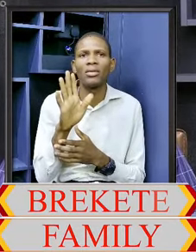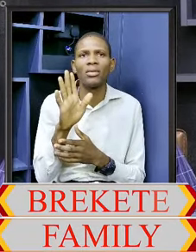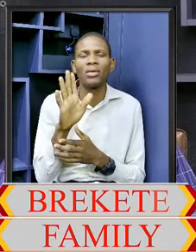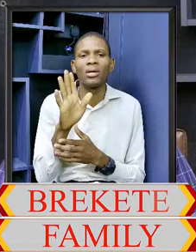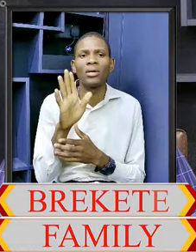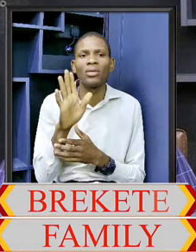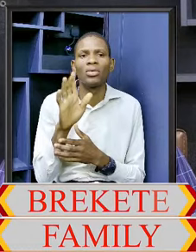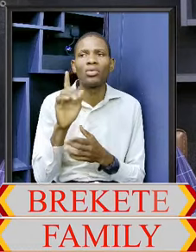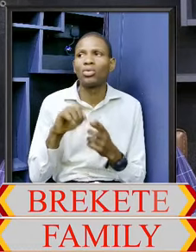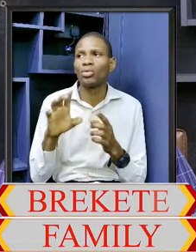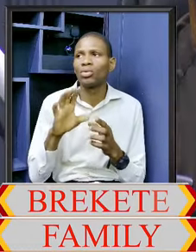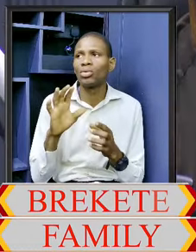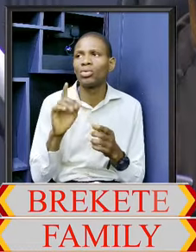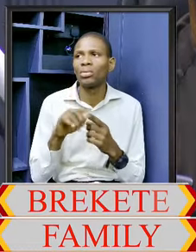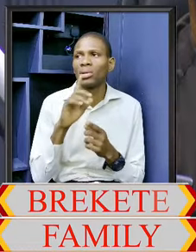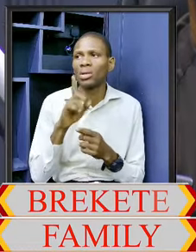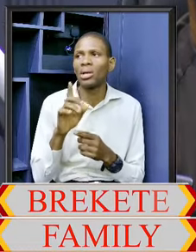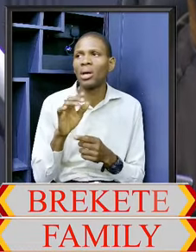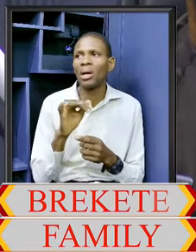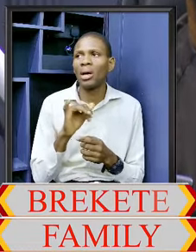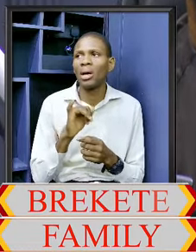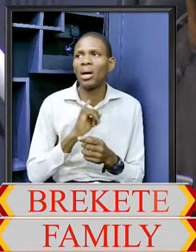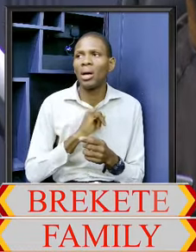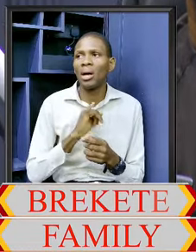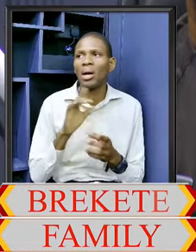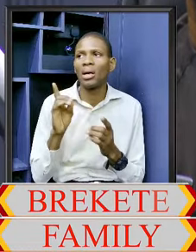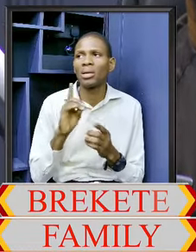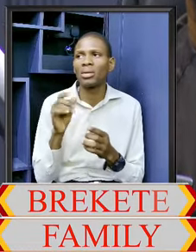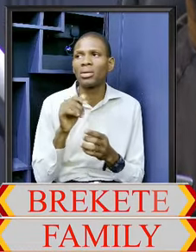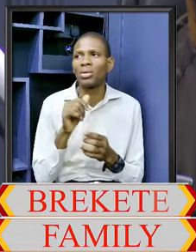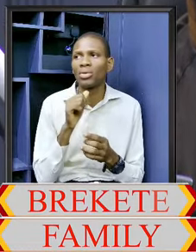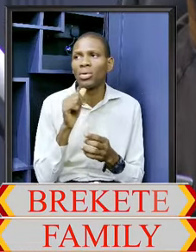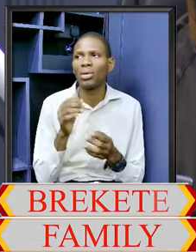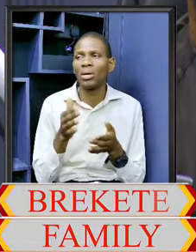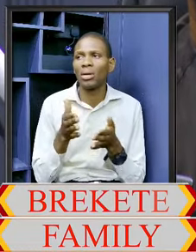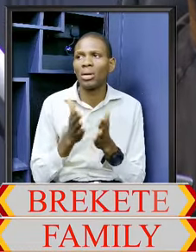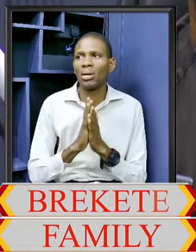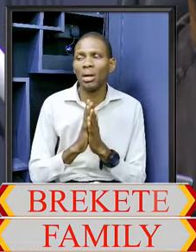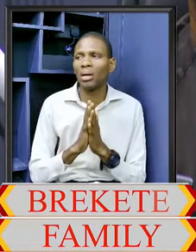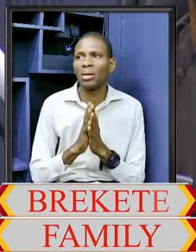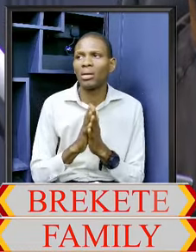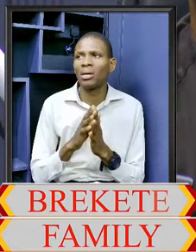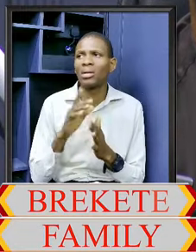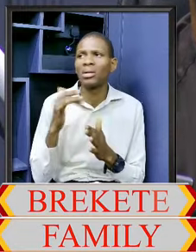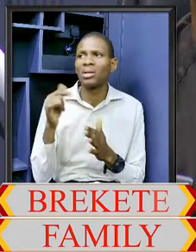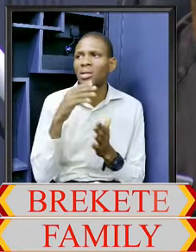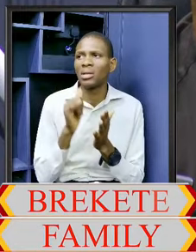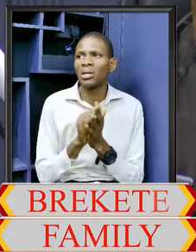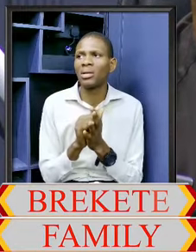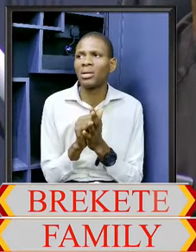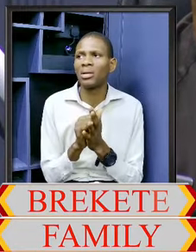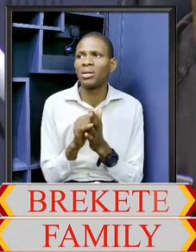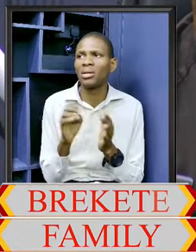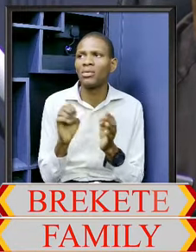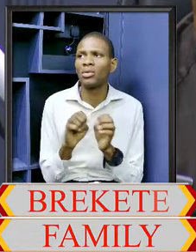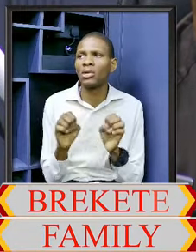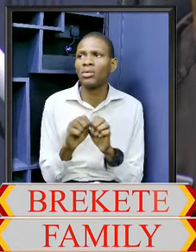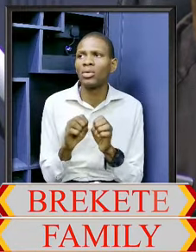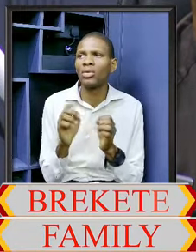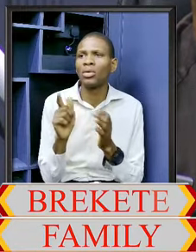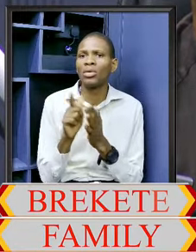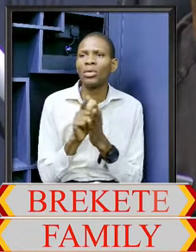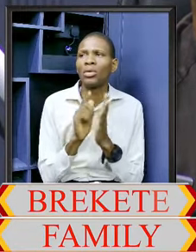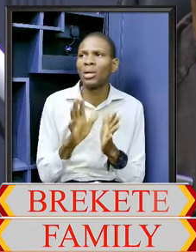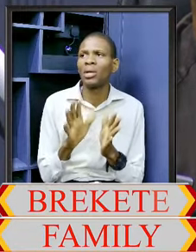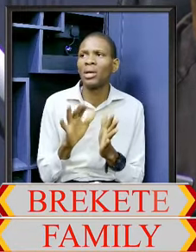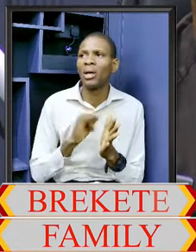To be sincere, I was not to bother. But what they say that? They say that even lawyers, at